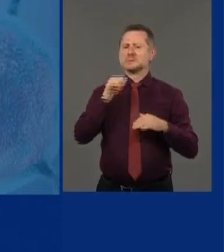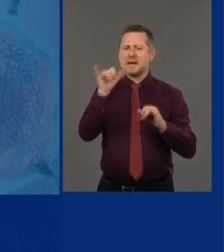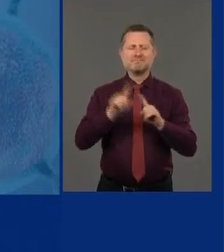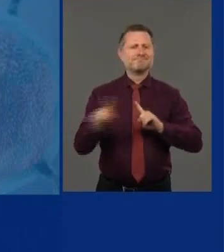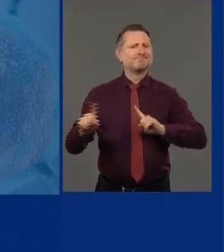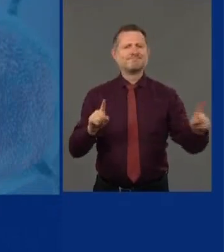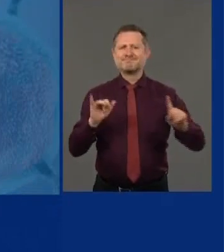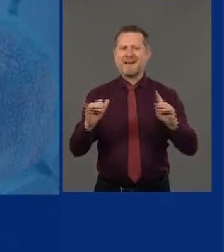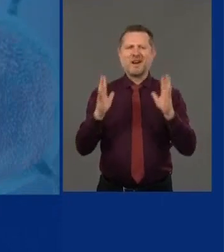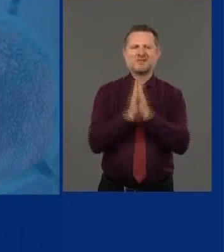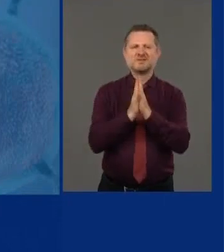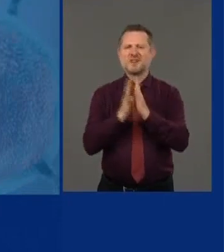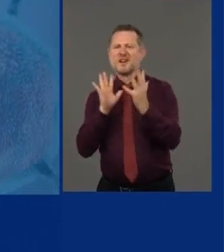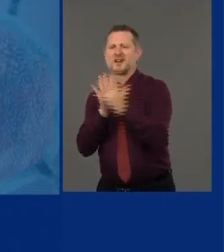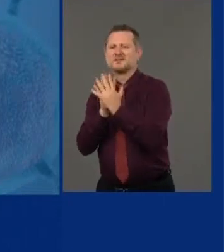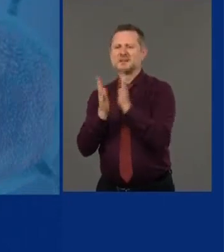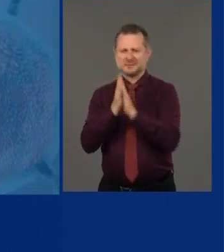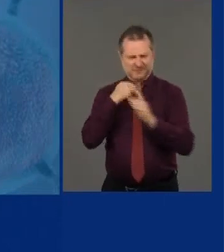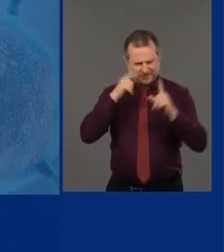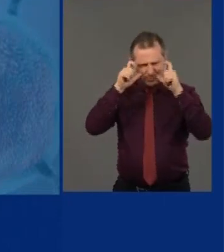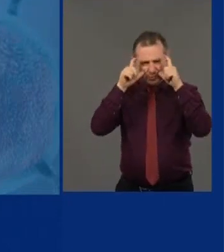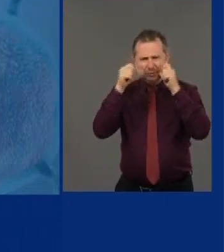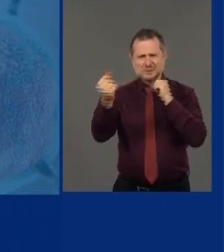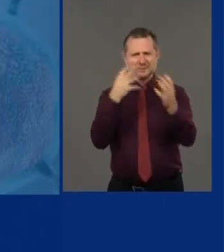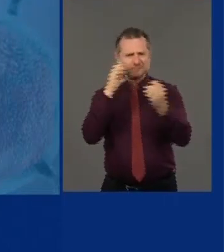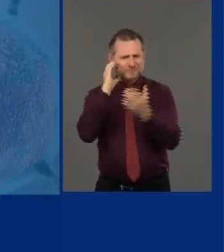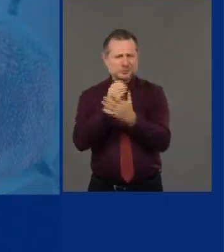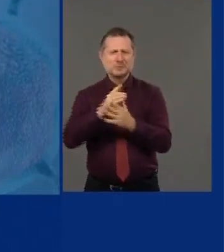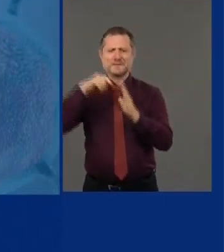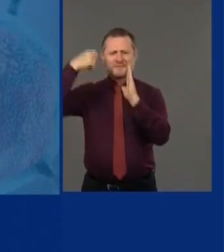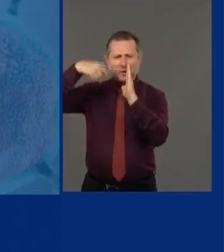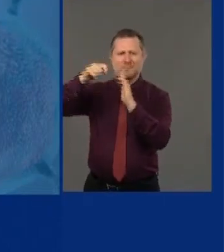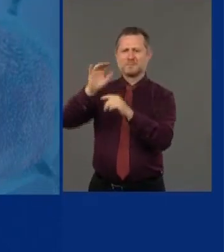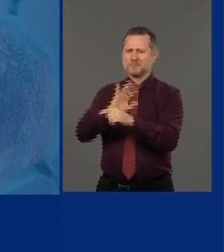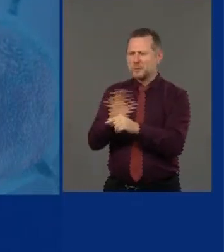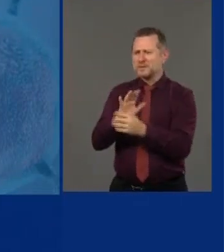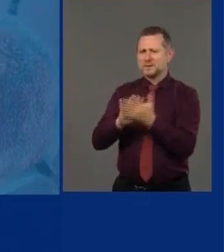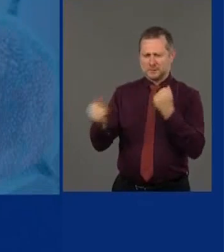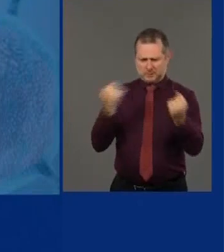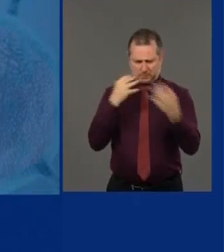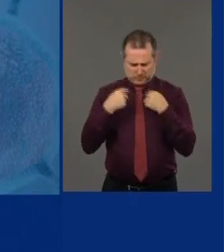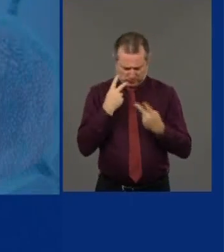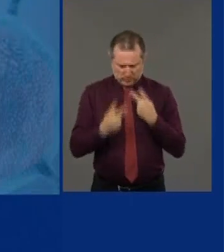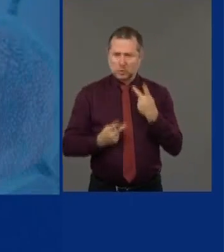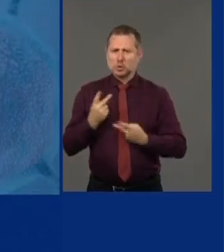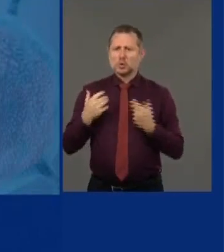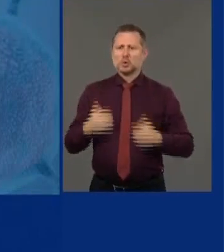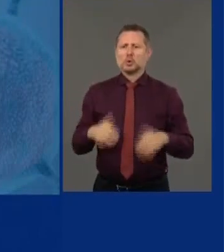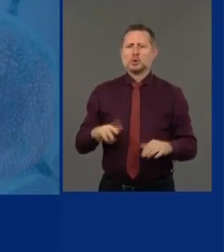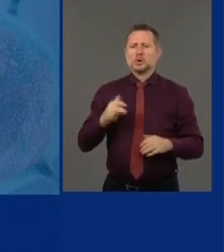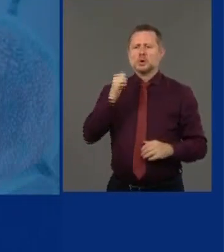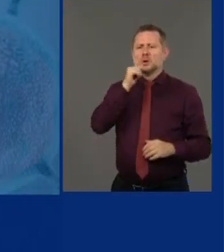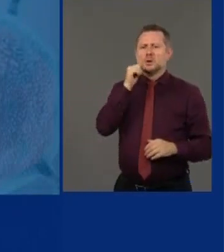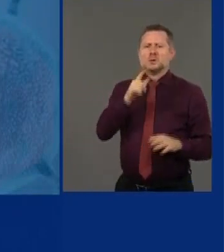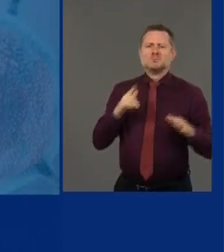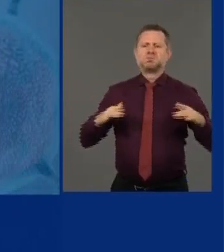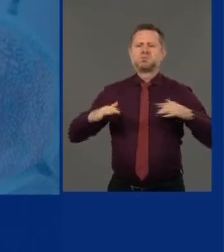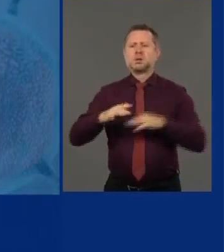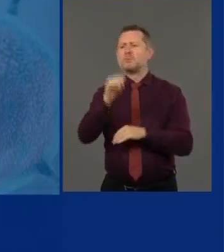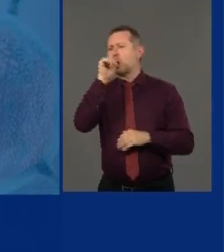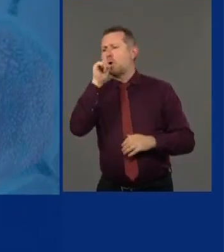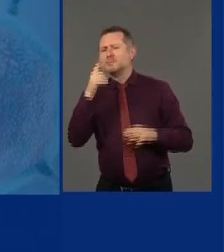You can see it in pictures. You can see it if you walk down the street. You can see the crowds in front of bars. You can see the crowds on street